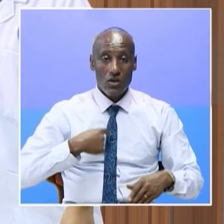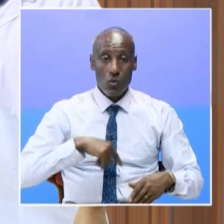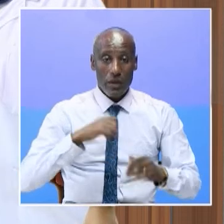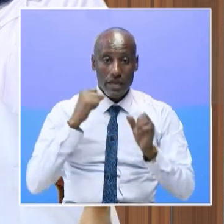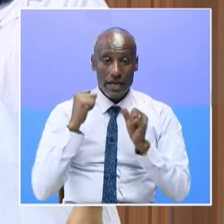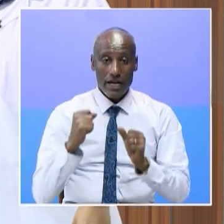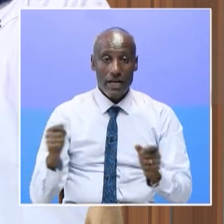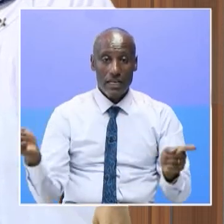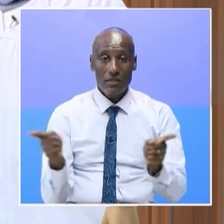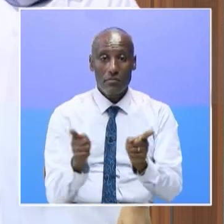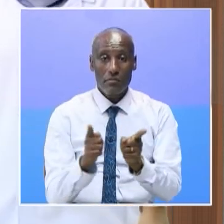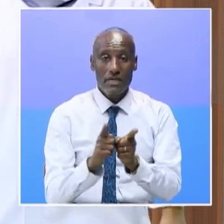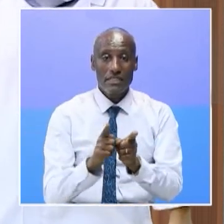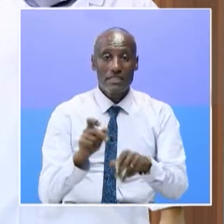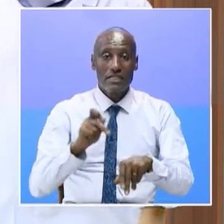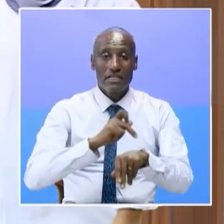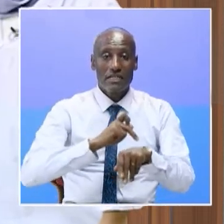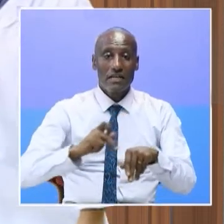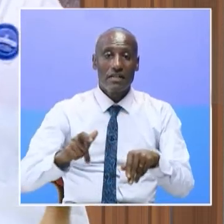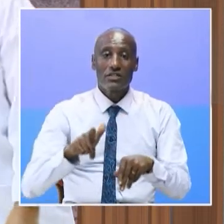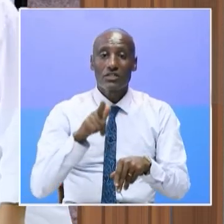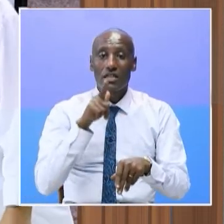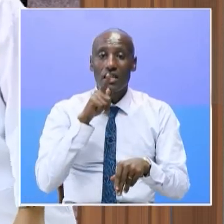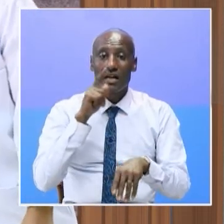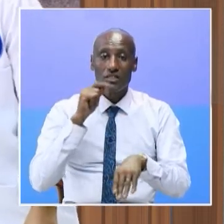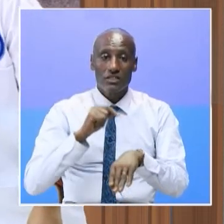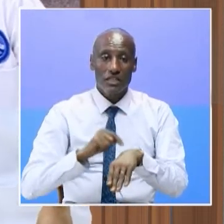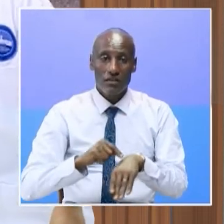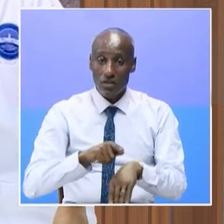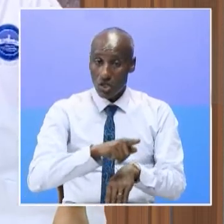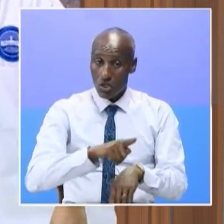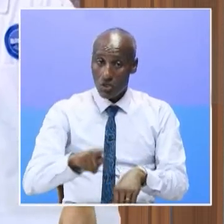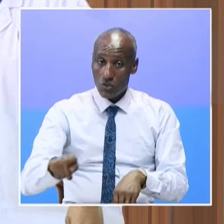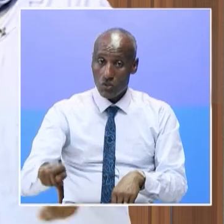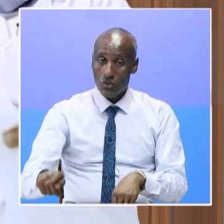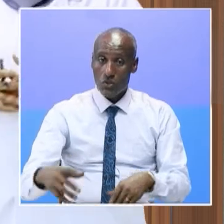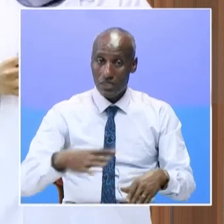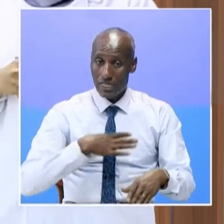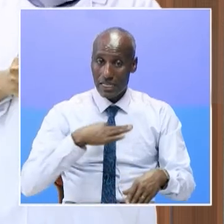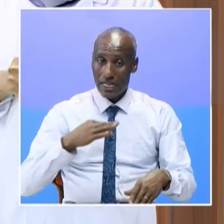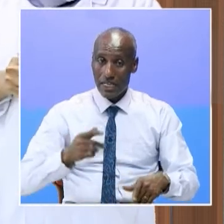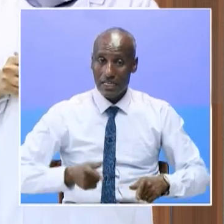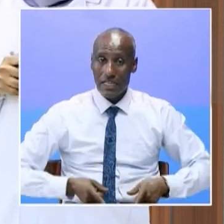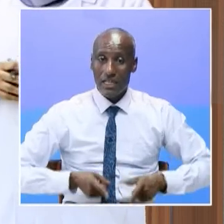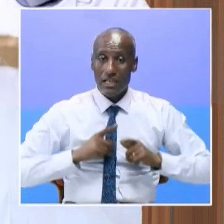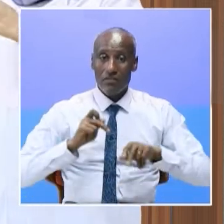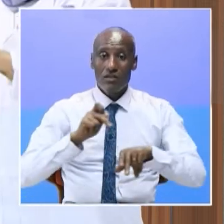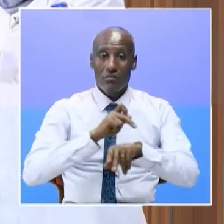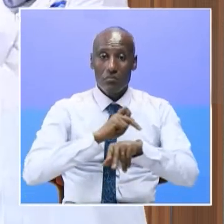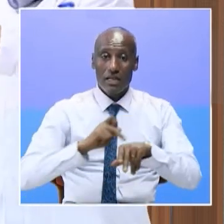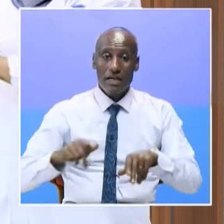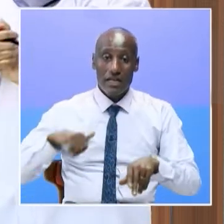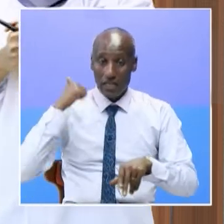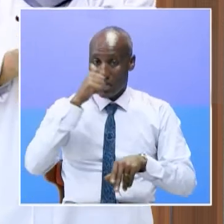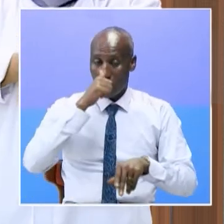lunch time. Do you like live blank Ethiopia? Here